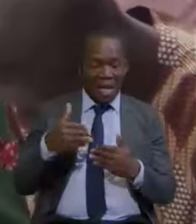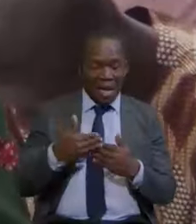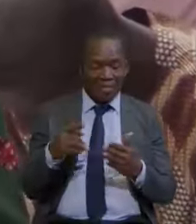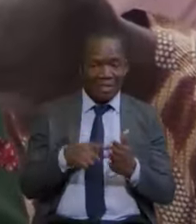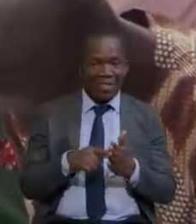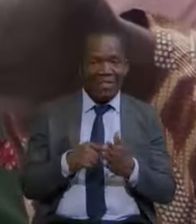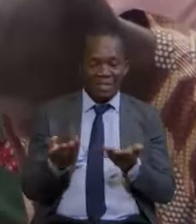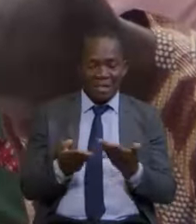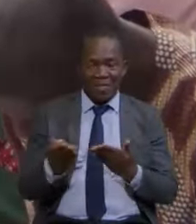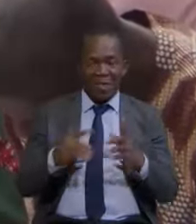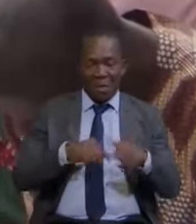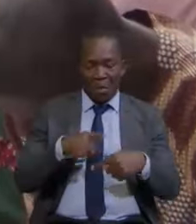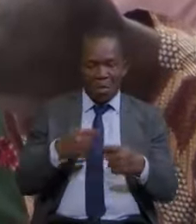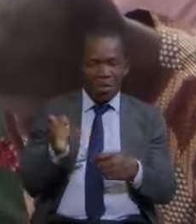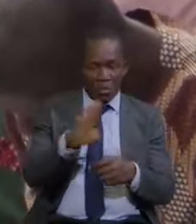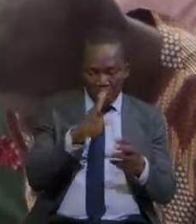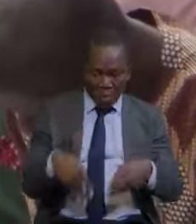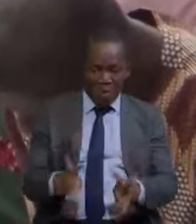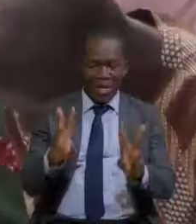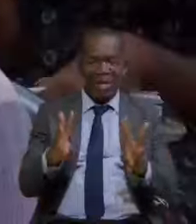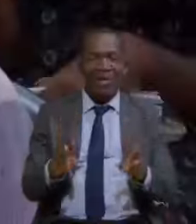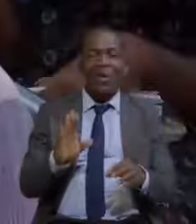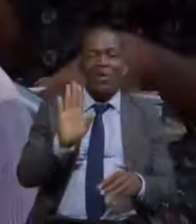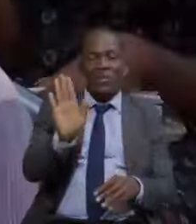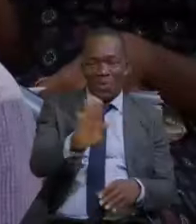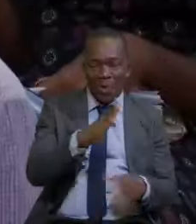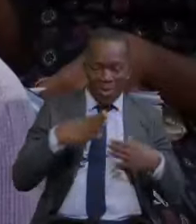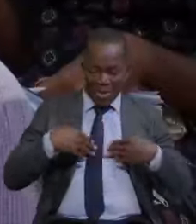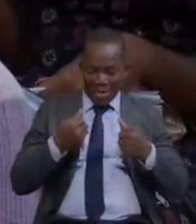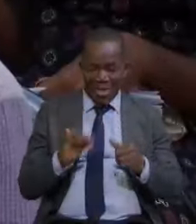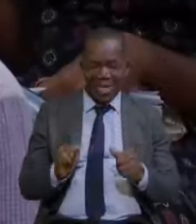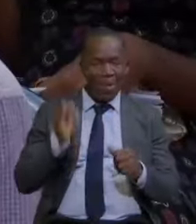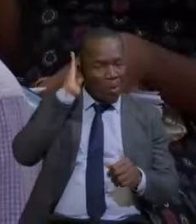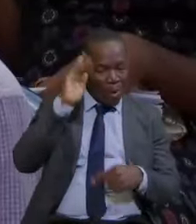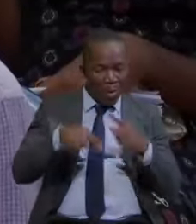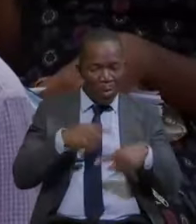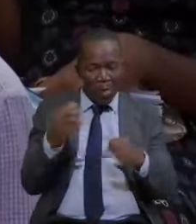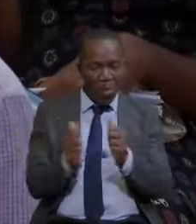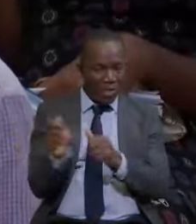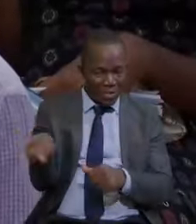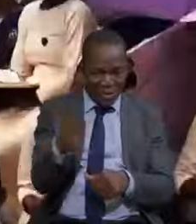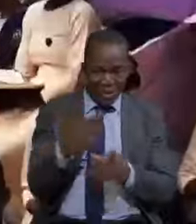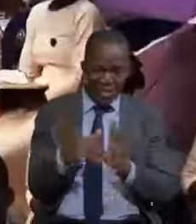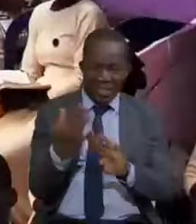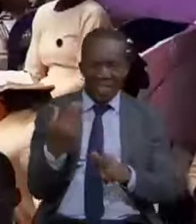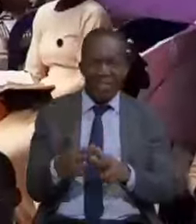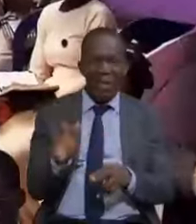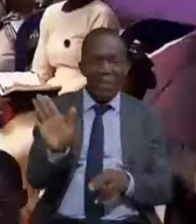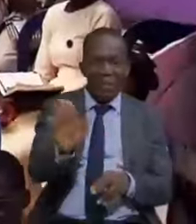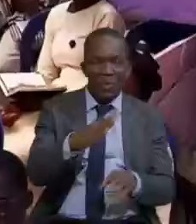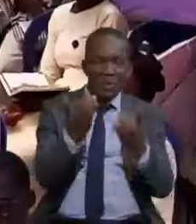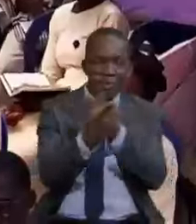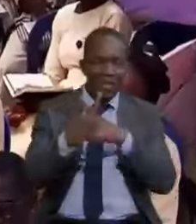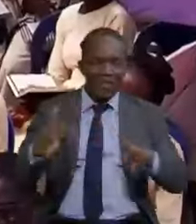Your healing will go with you. Your deliverance will go with you. The power of